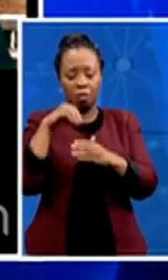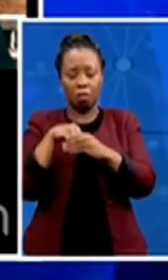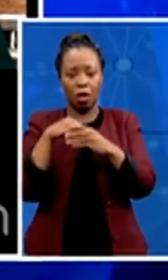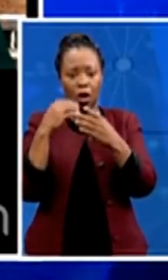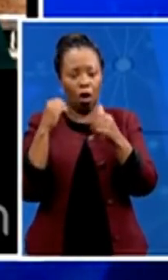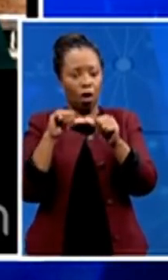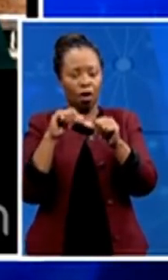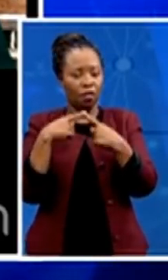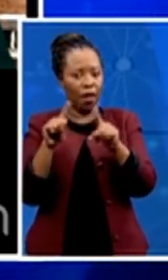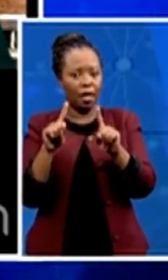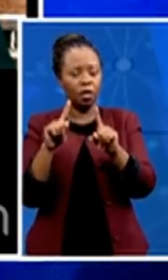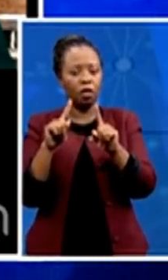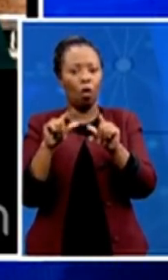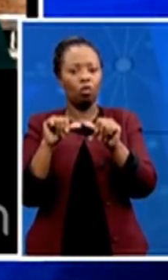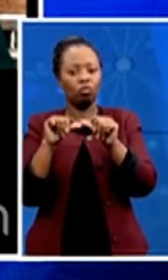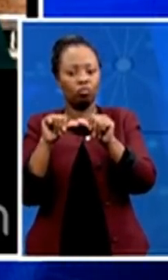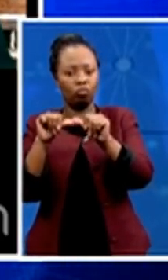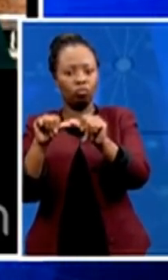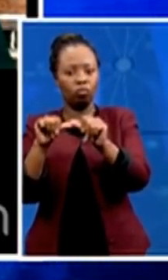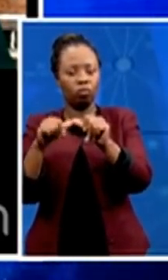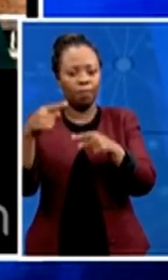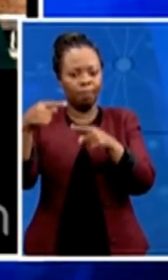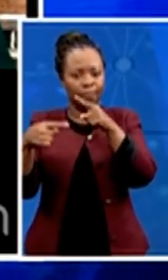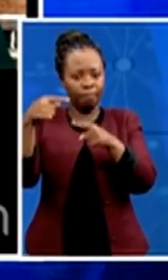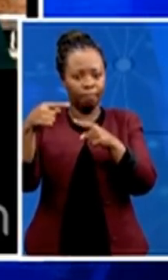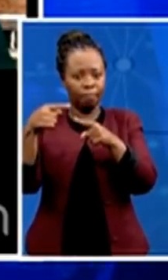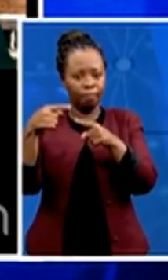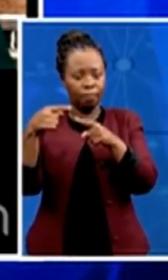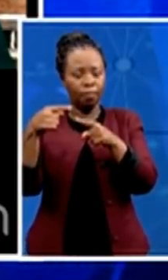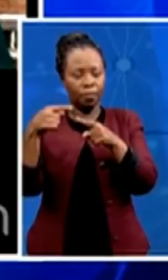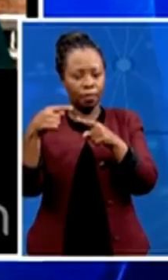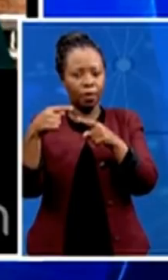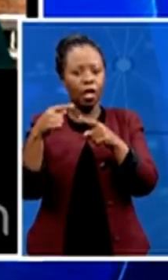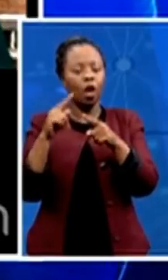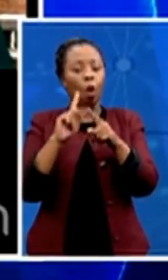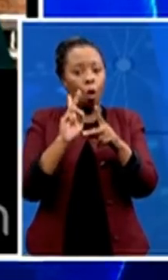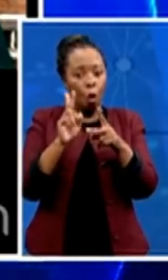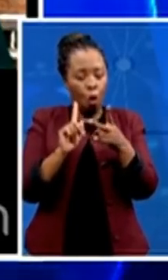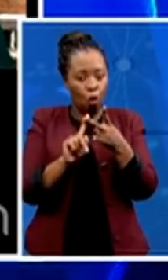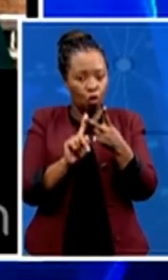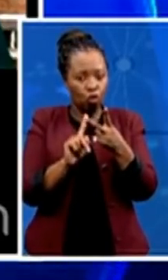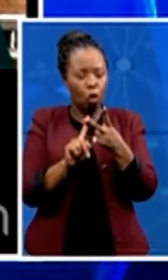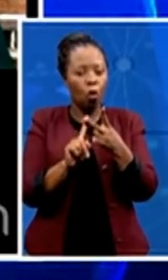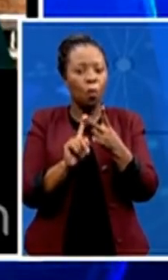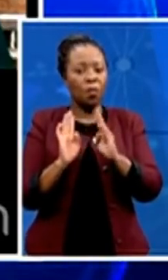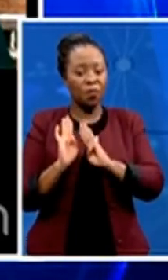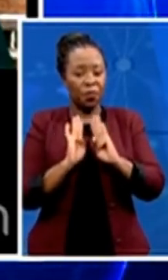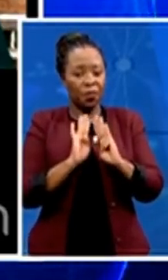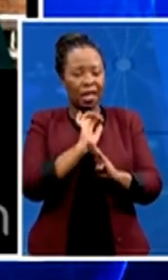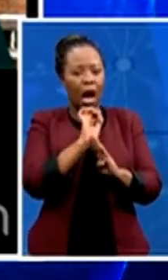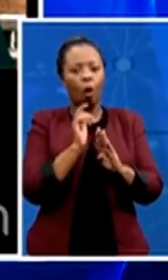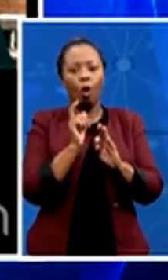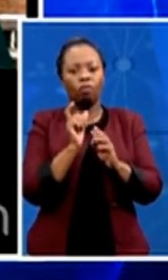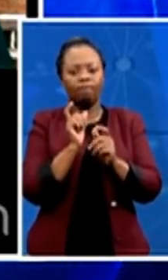And also the fact that his conduct or his statements were made after